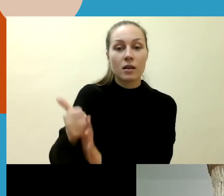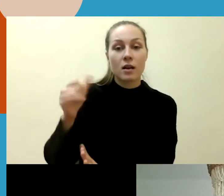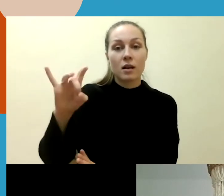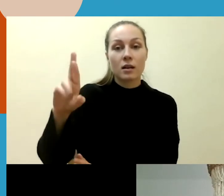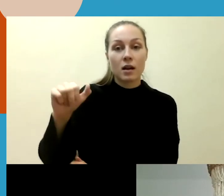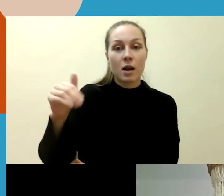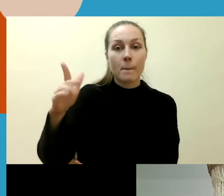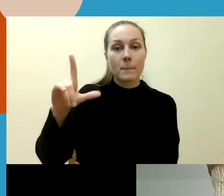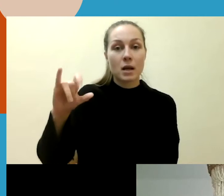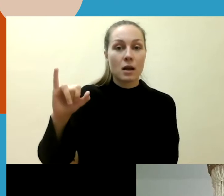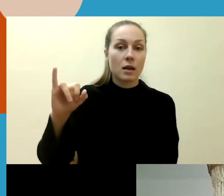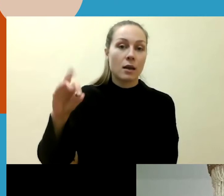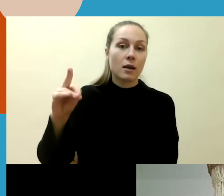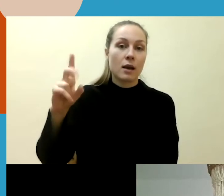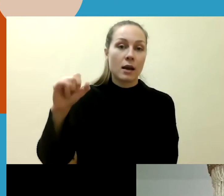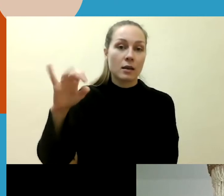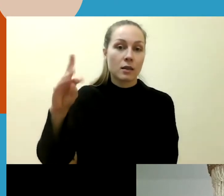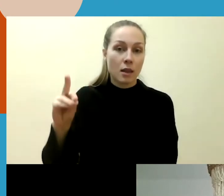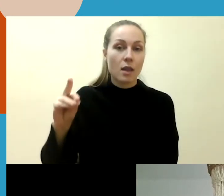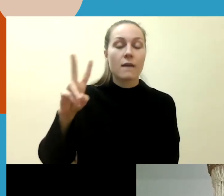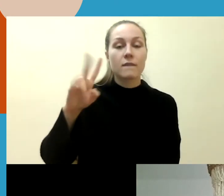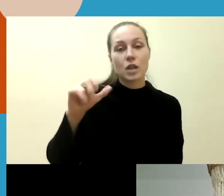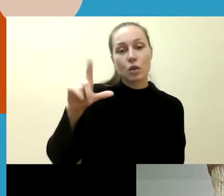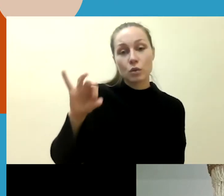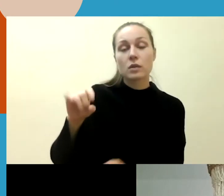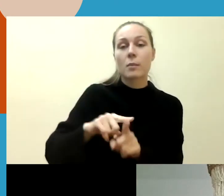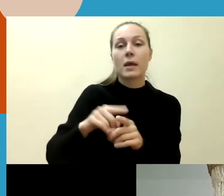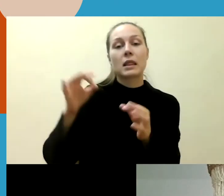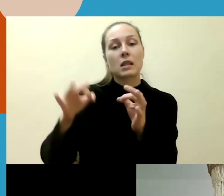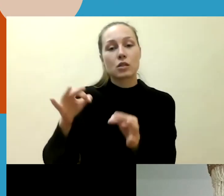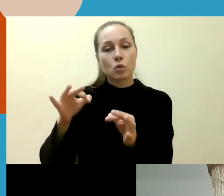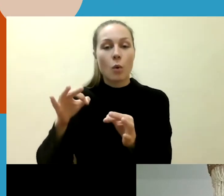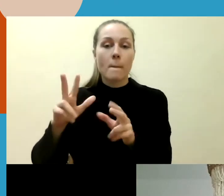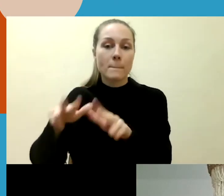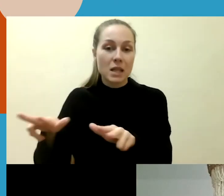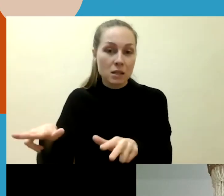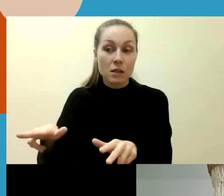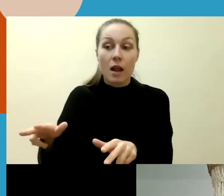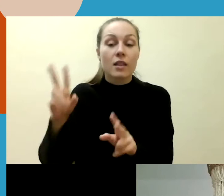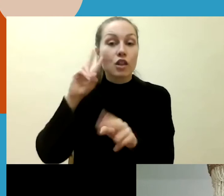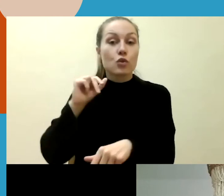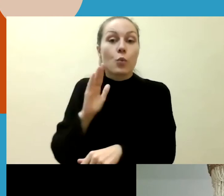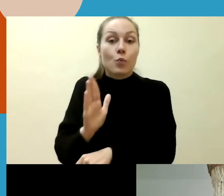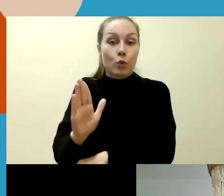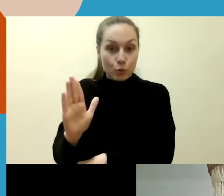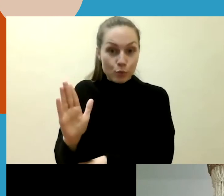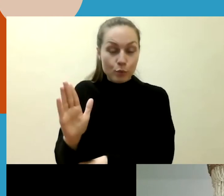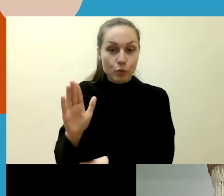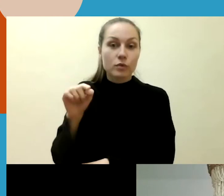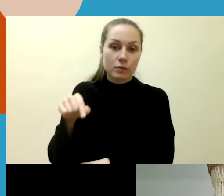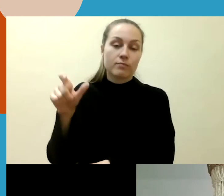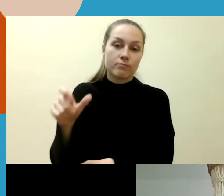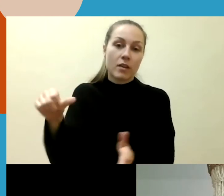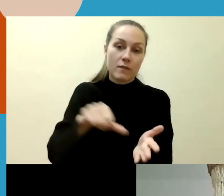officials, Ms. Agnė Greblikaitė and Mr. Vilius Velička